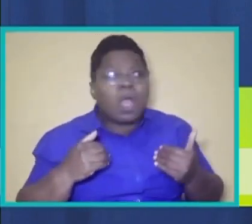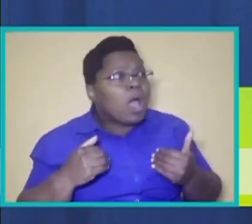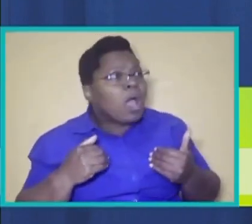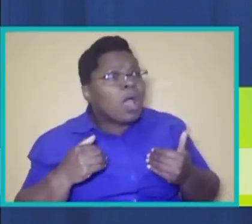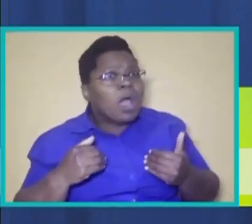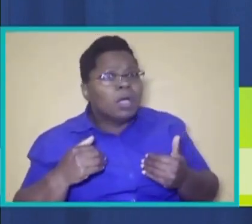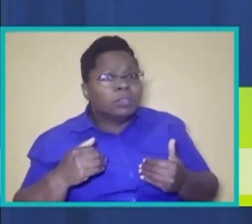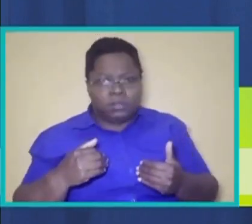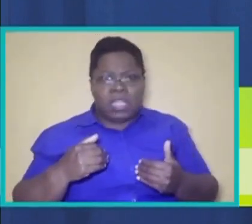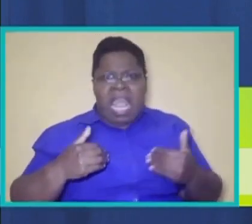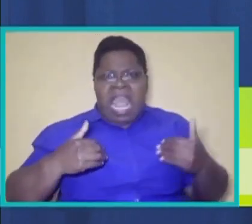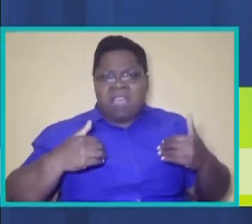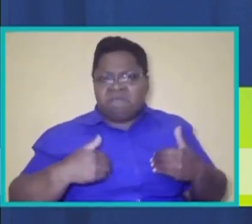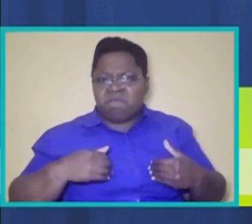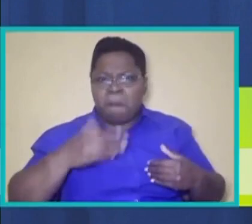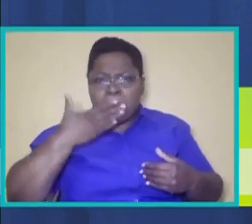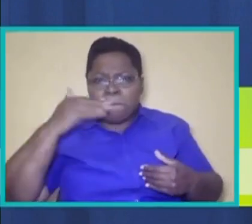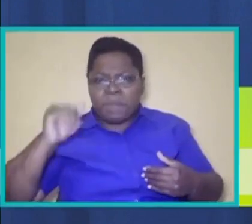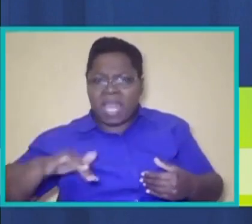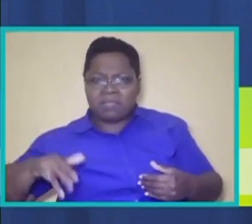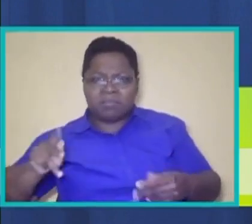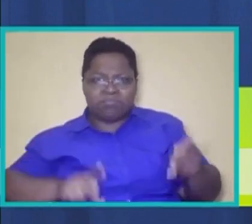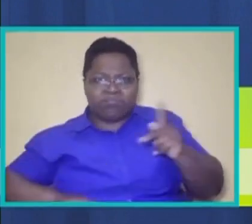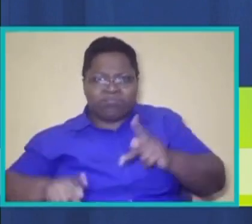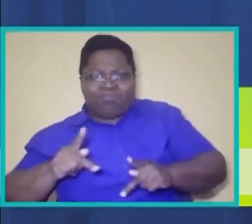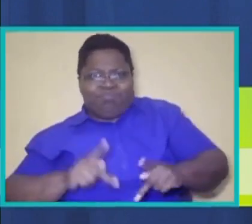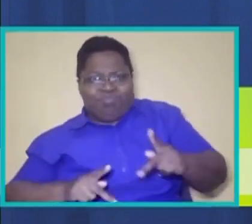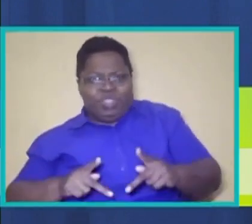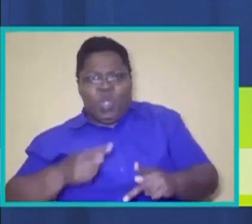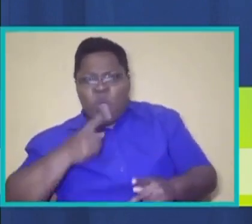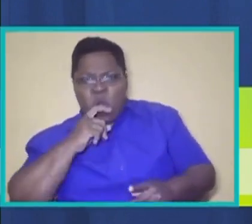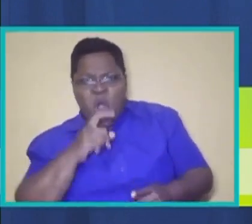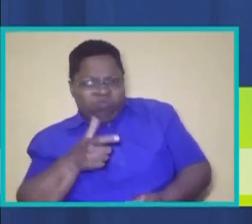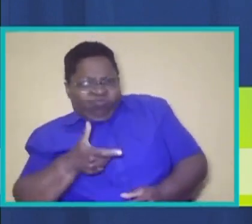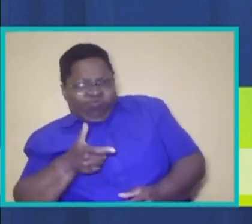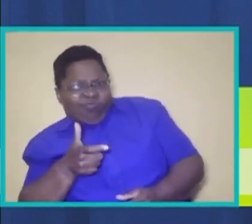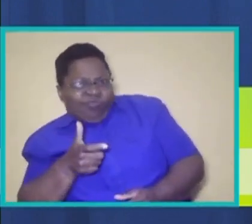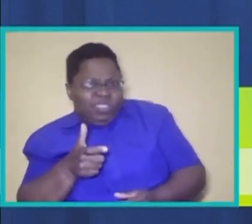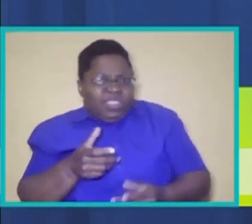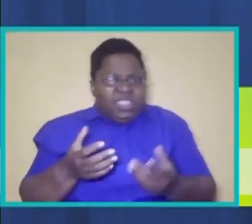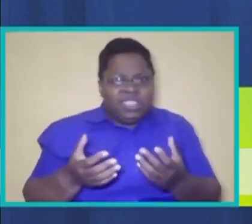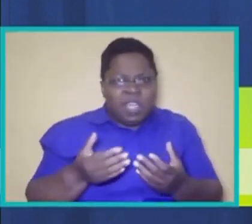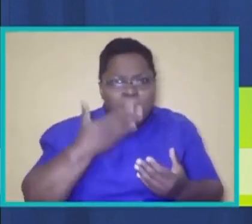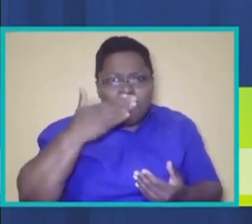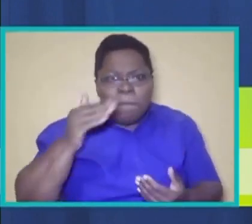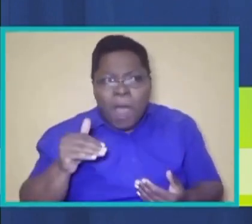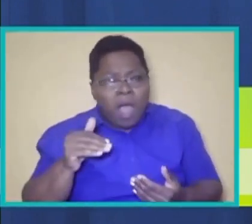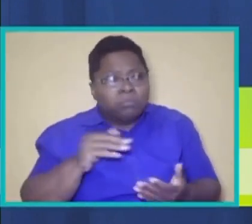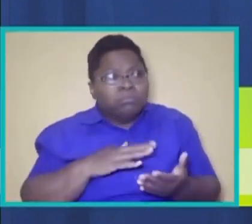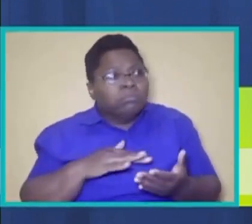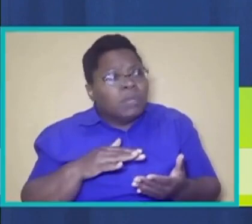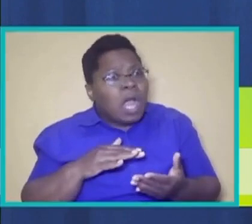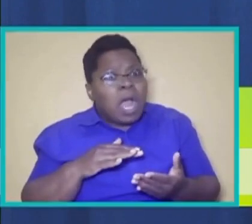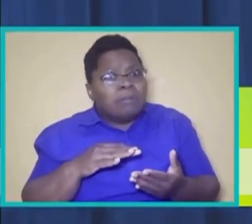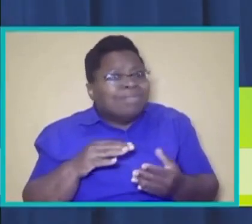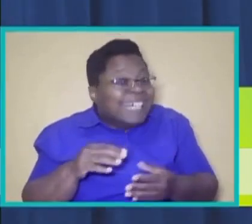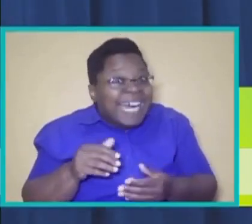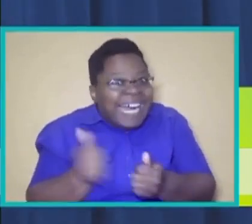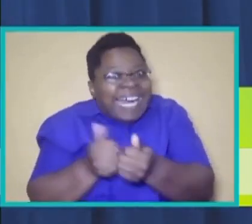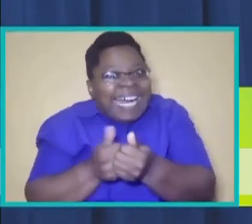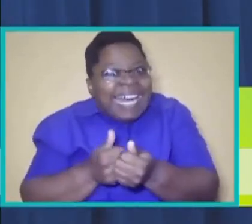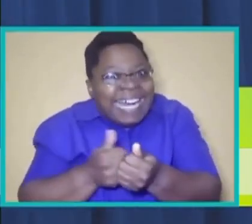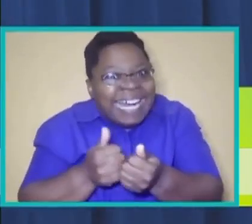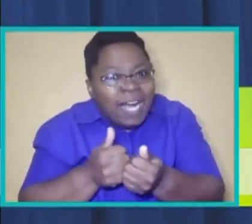and 9 and all of these things. And we need people who are trained in the schools to assist our children to make the